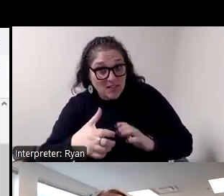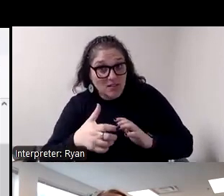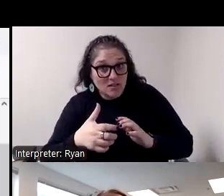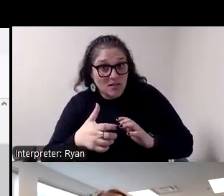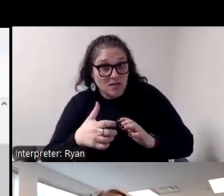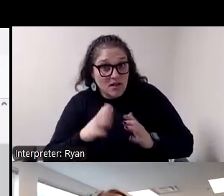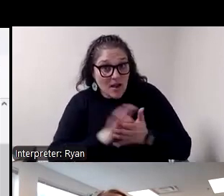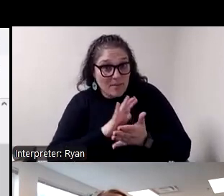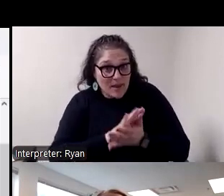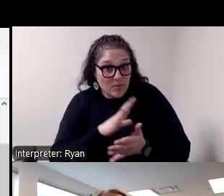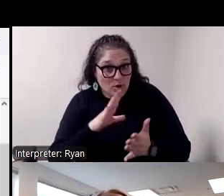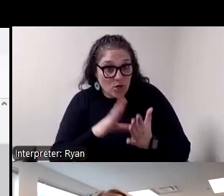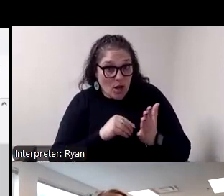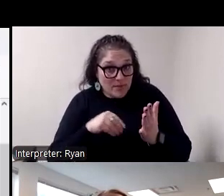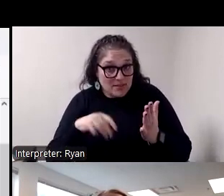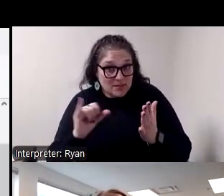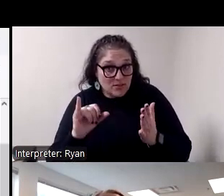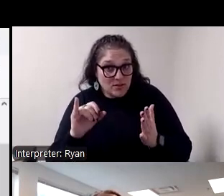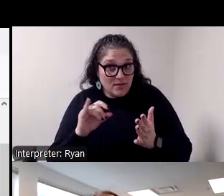a paper copy of your timesheet?